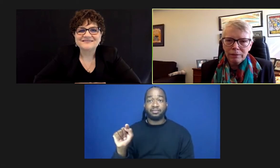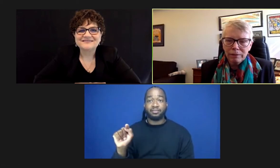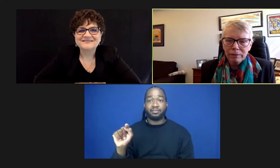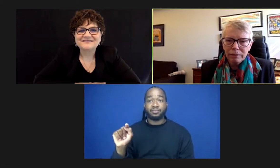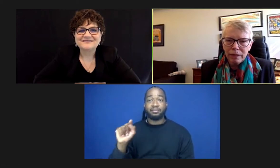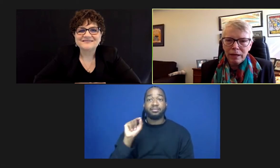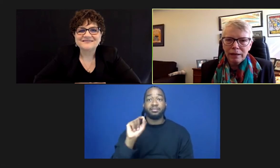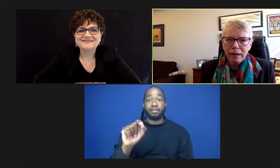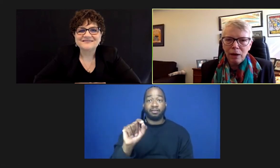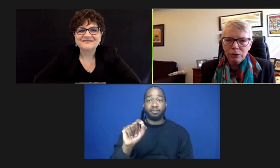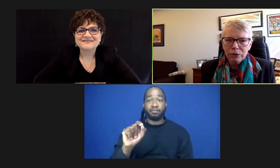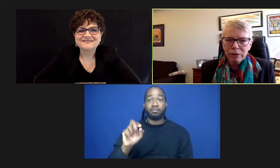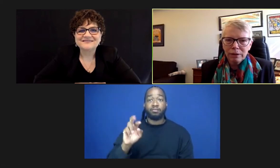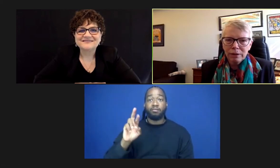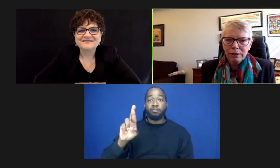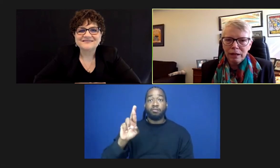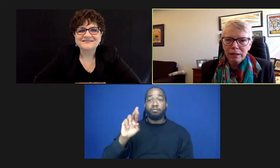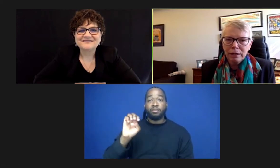R-E-Y-E-R,